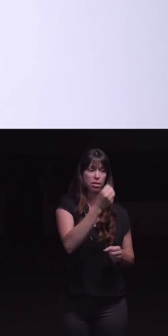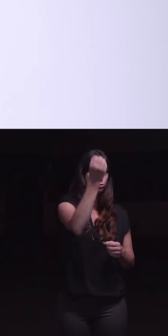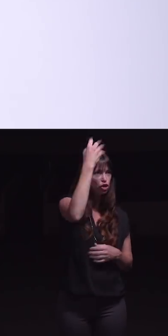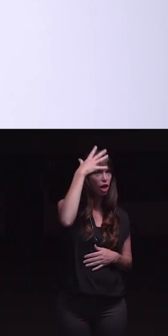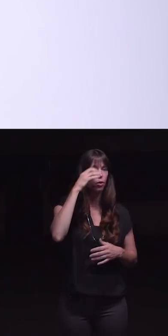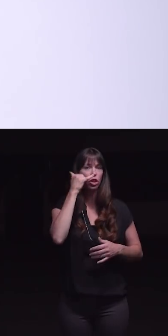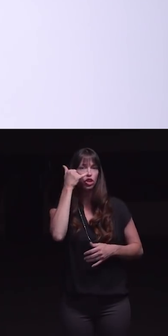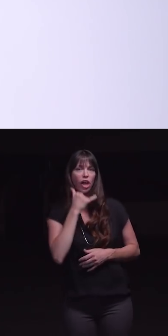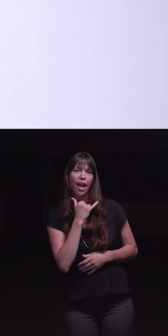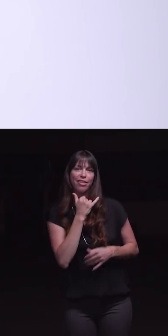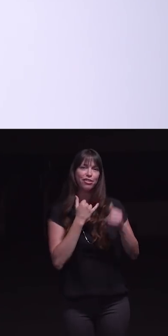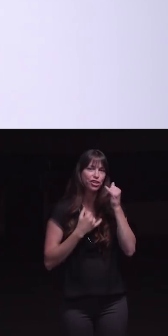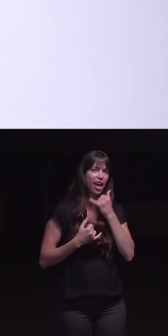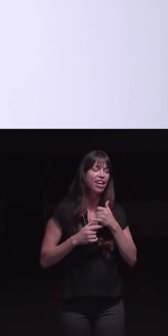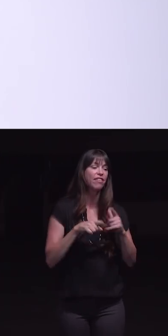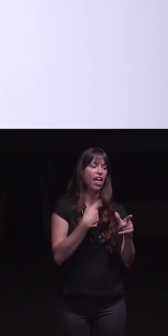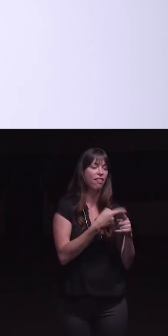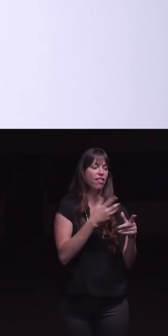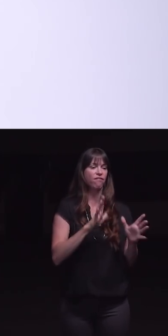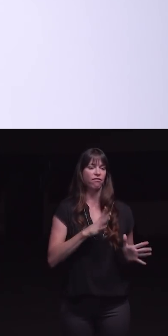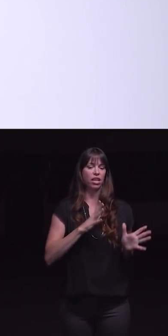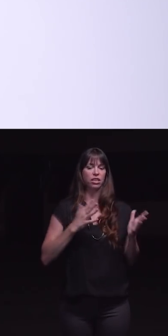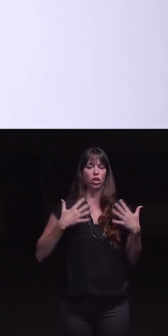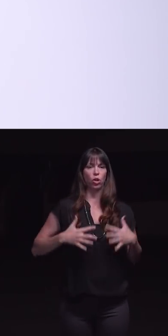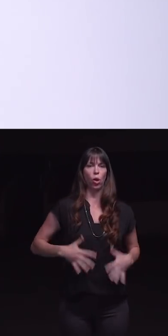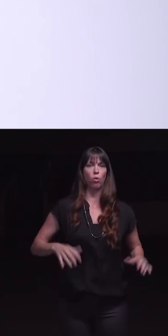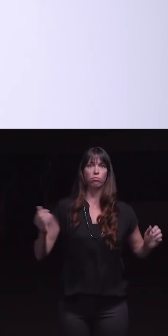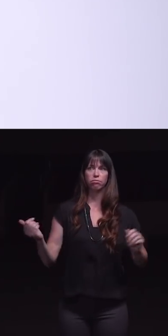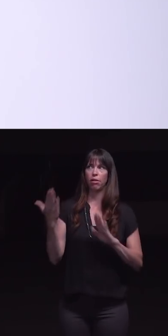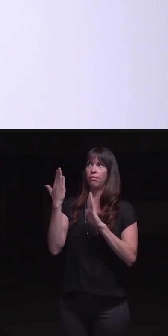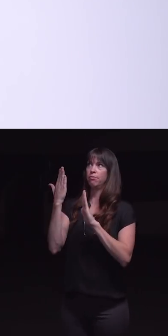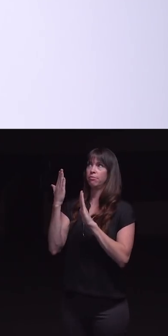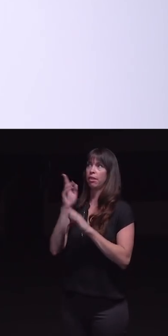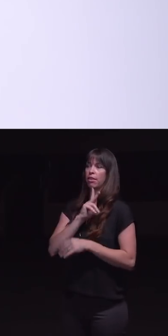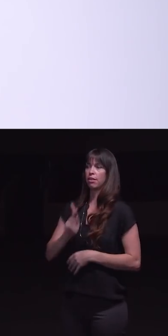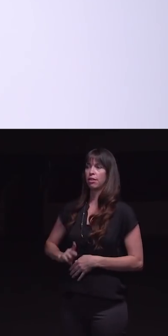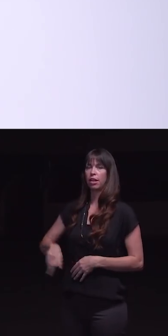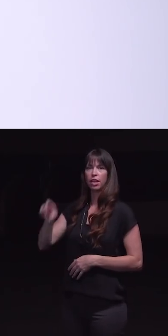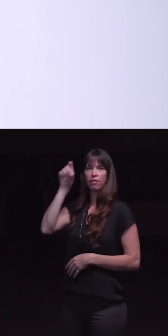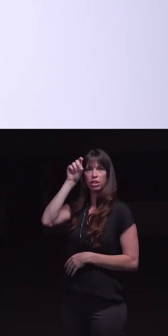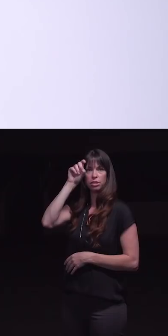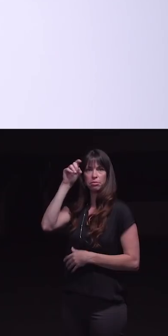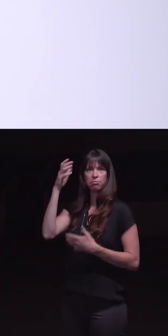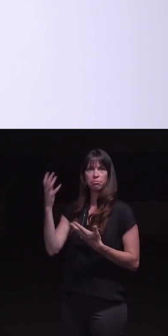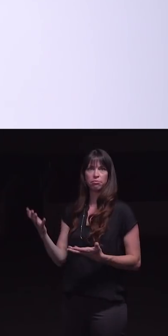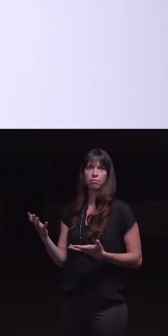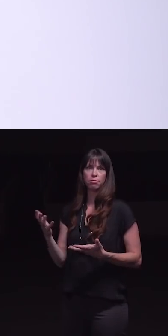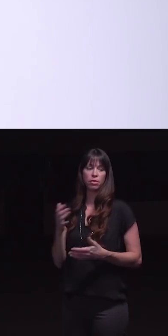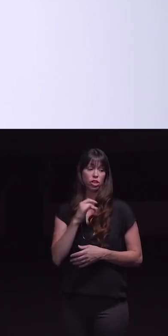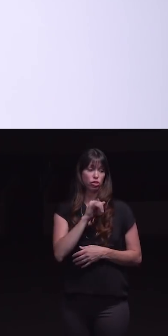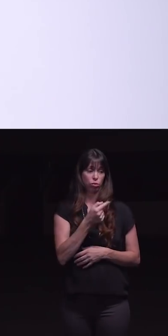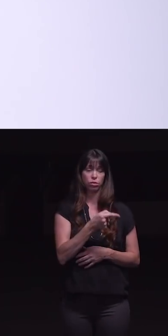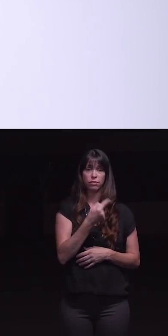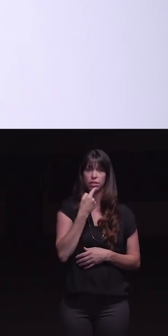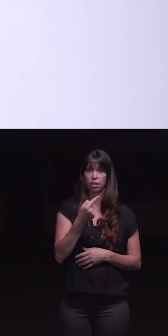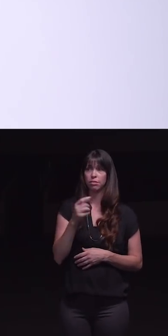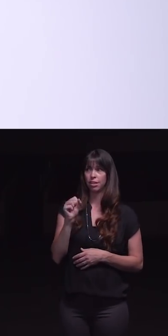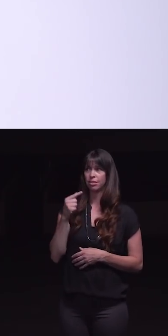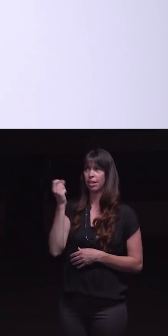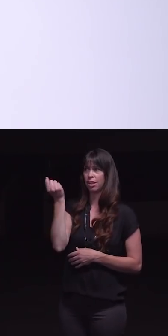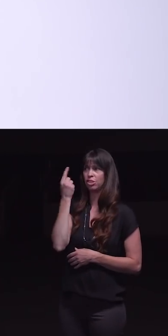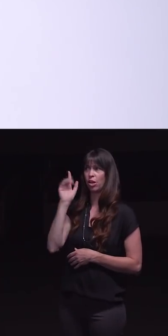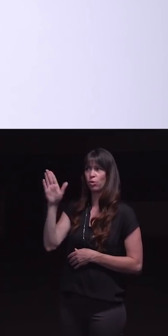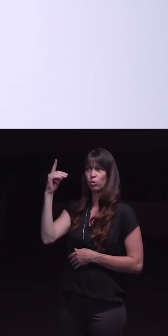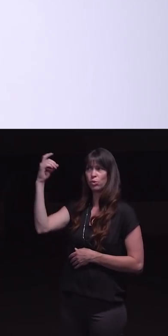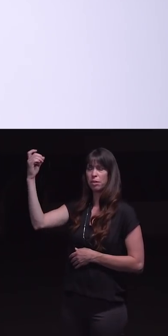standing in regal robes in front of the most powerful man on earth. And Joseph said, I know what the dream